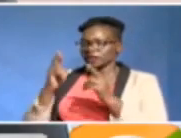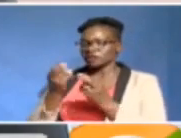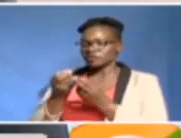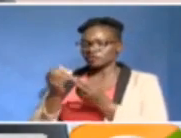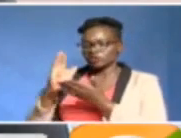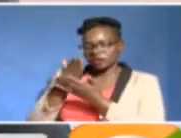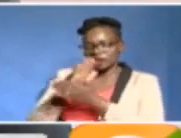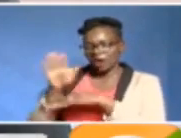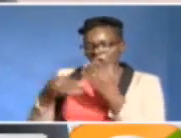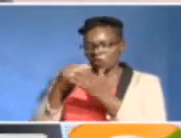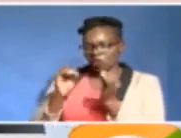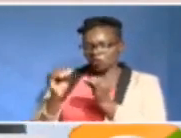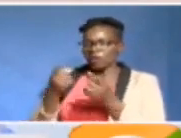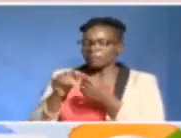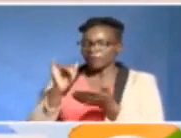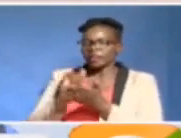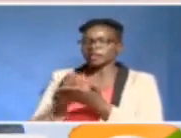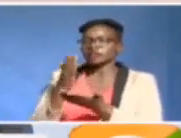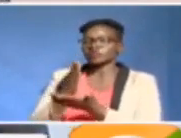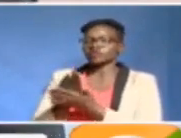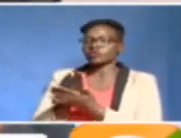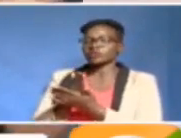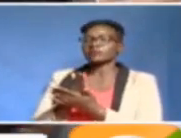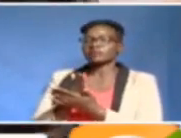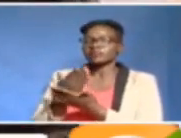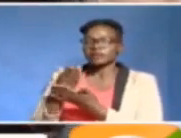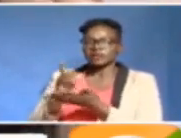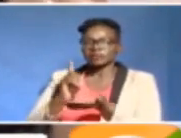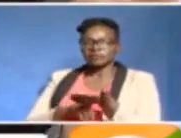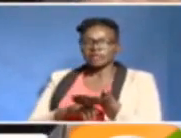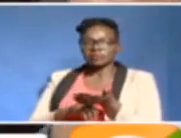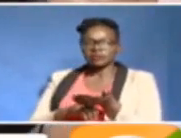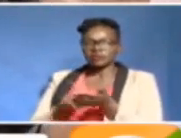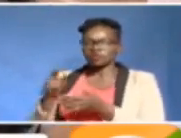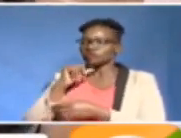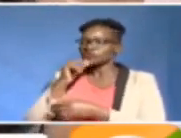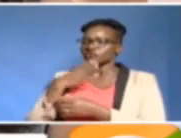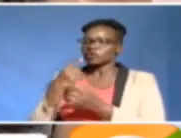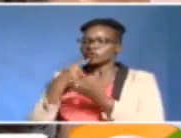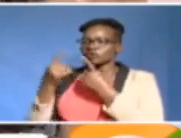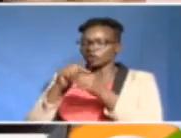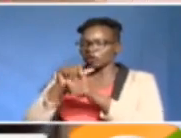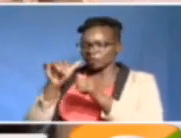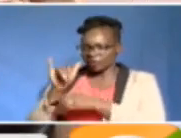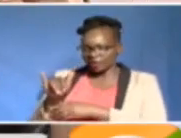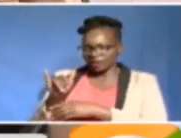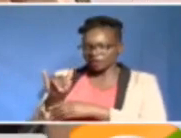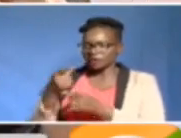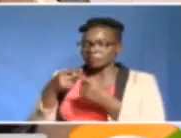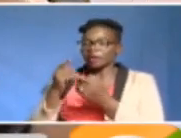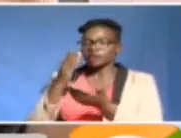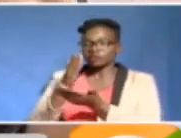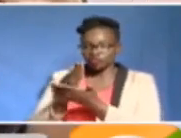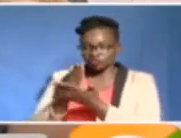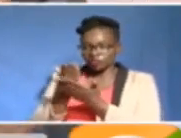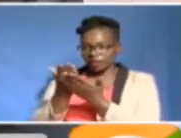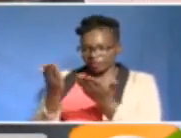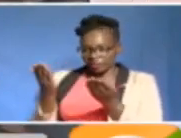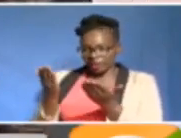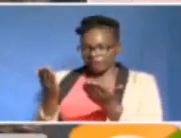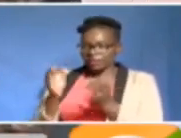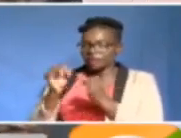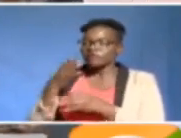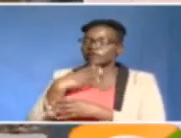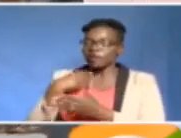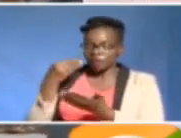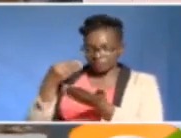reality, because it's ugly things. It's things you don't want to talk about and not share. And it's the reality of, if you want this